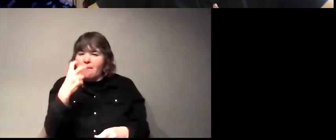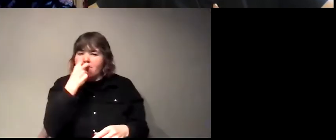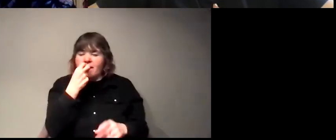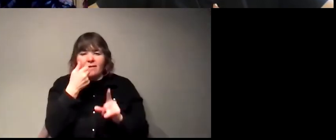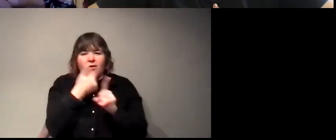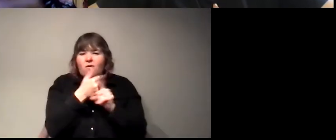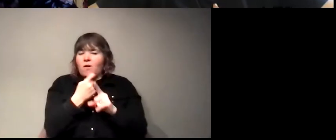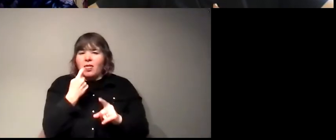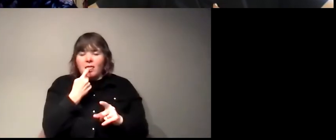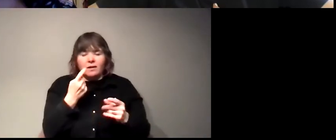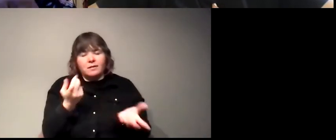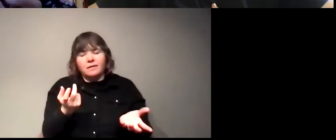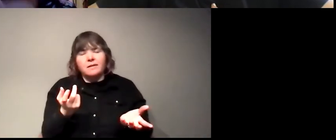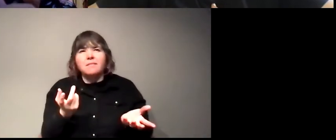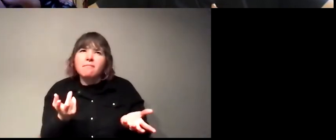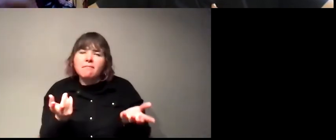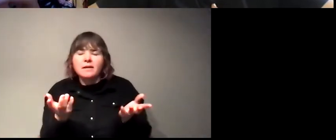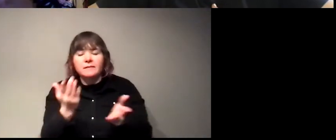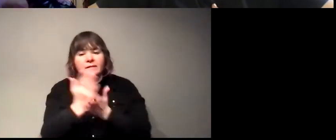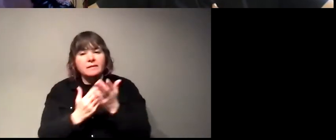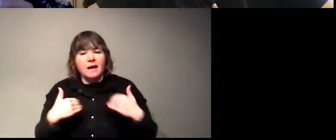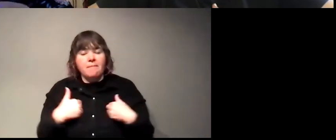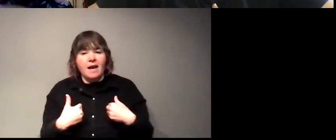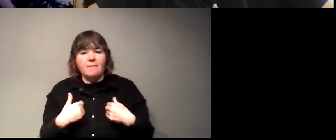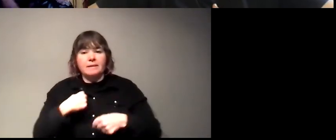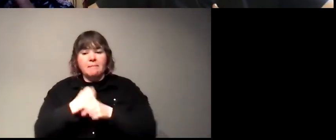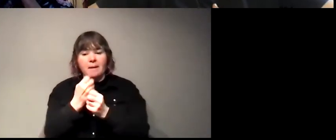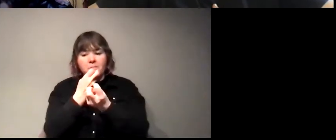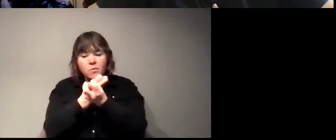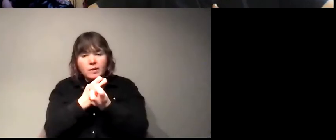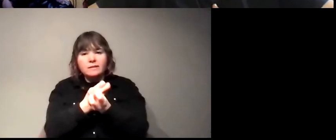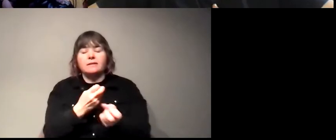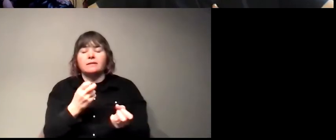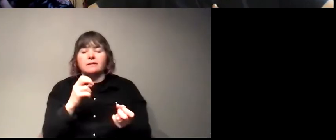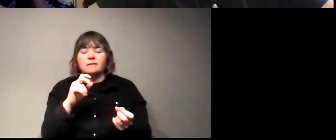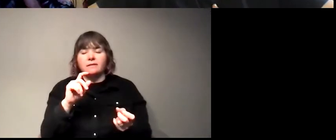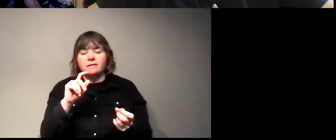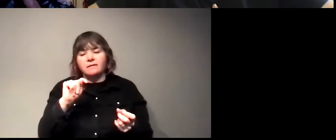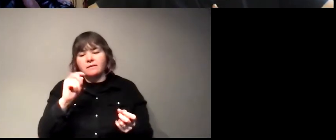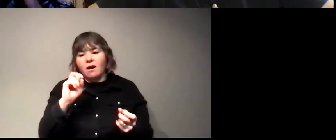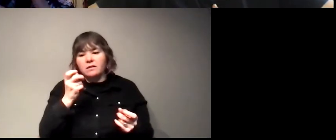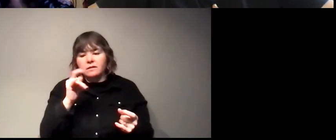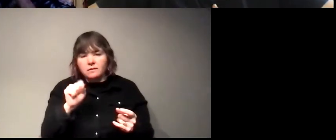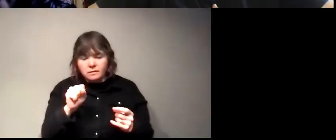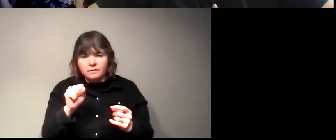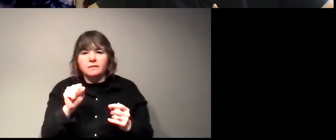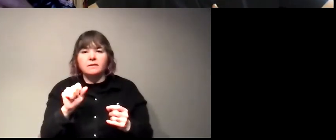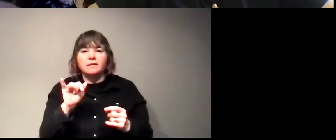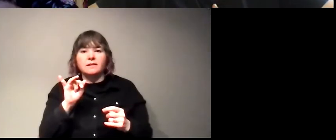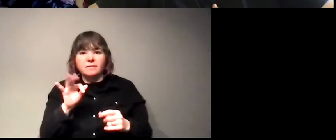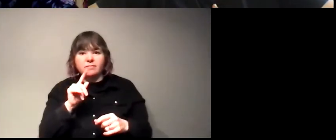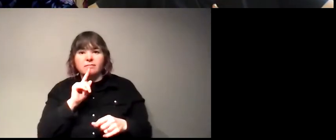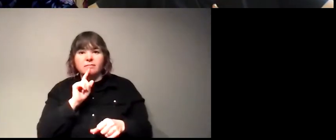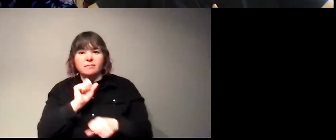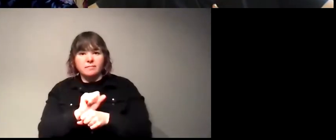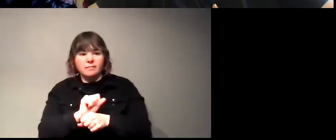tongue. That being said, there are some animals who produce toxins and poisons that if they got into a different